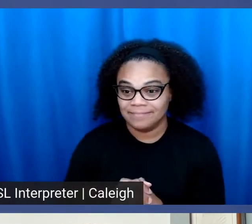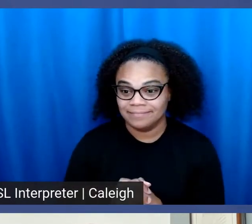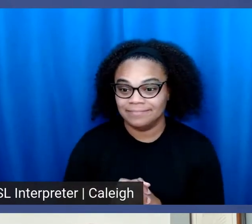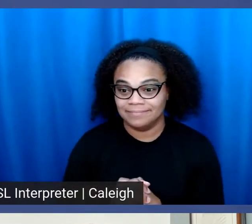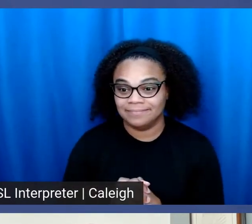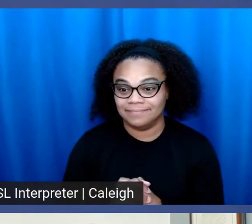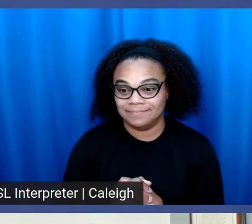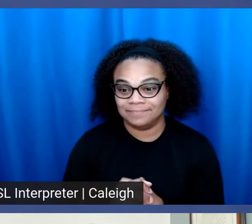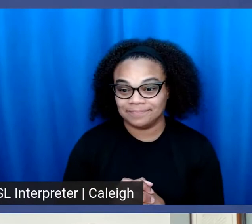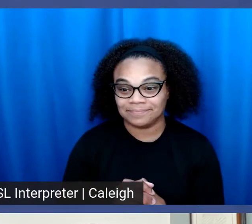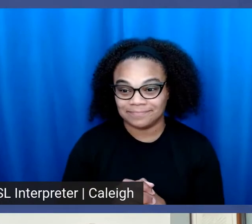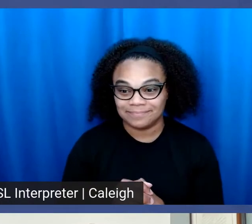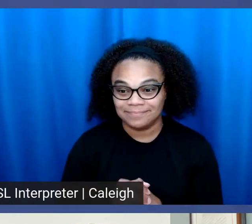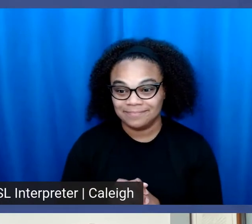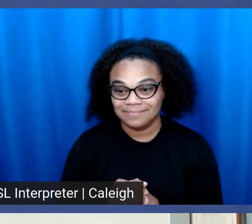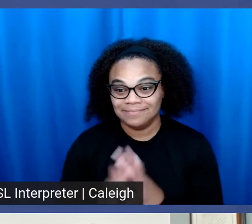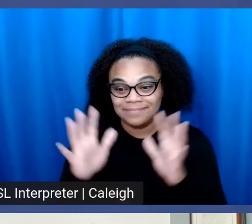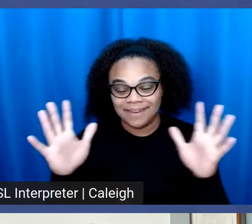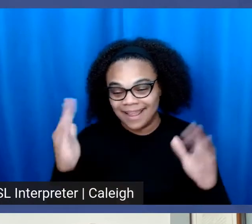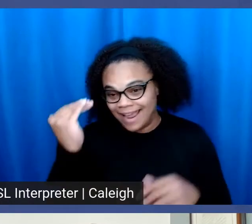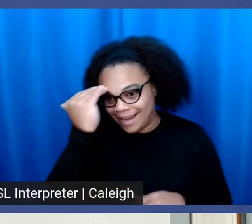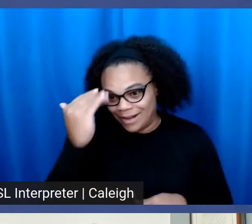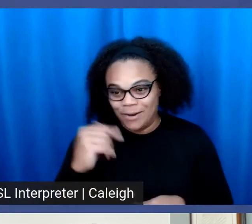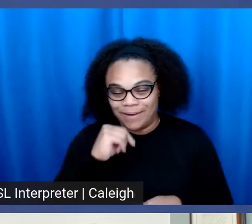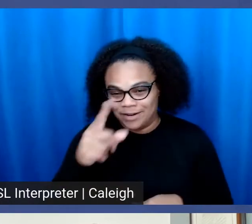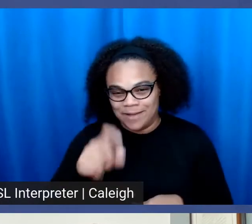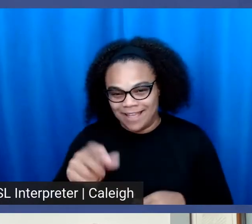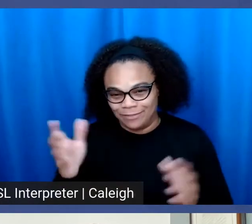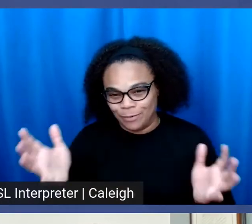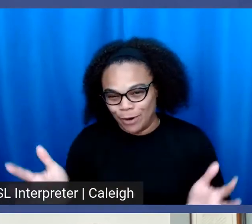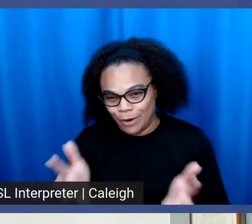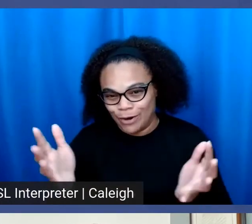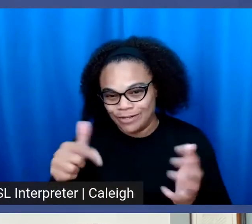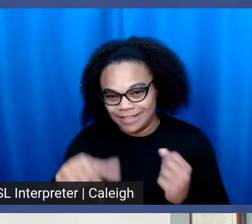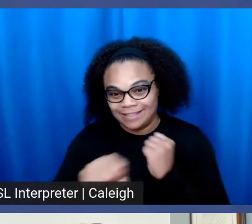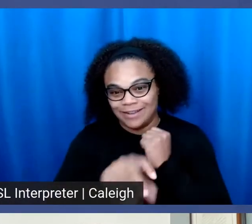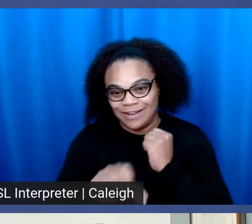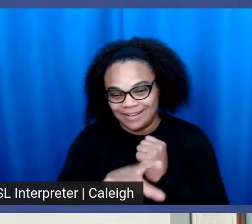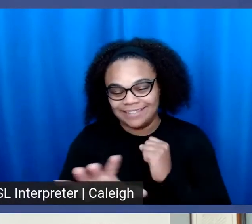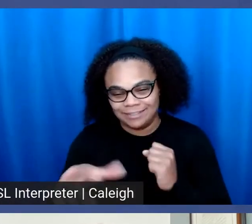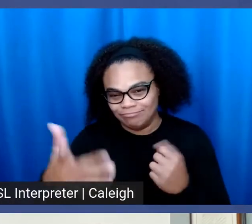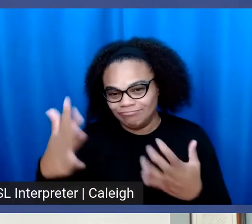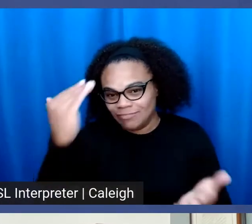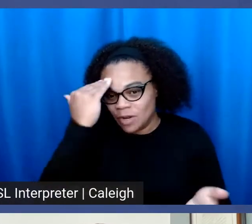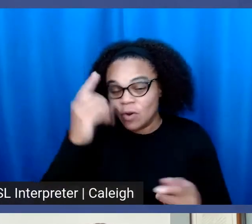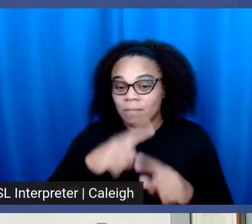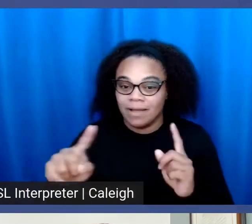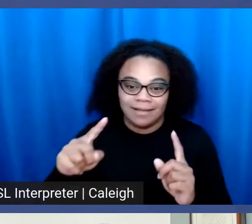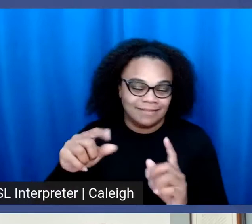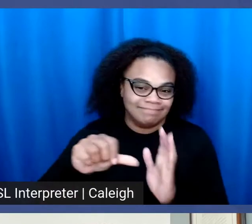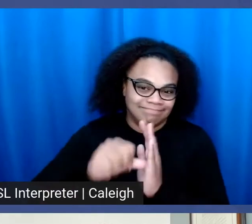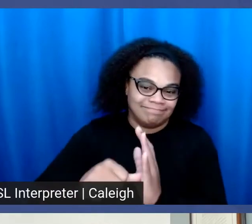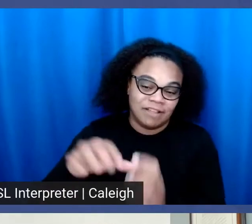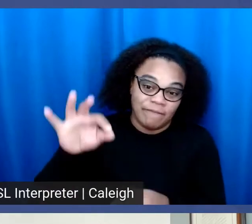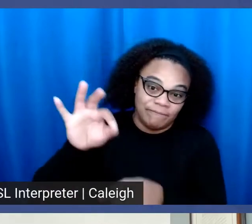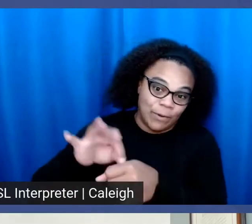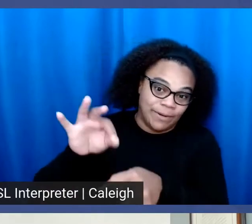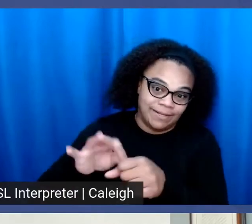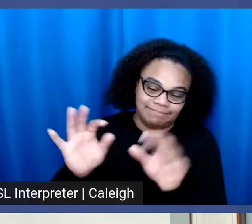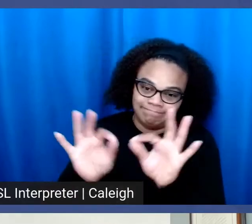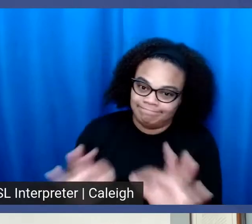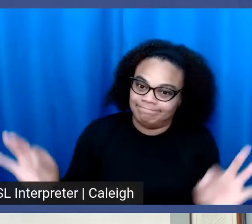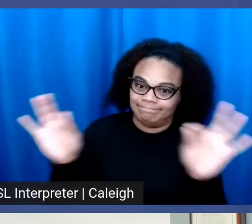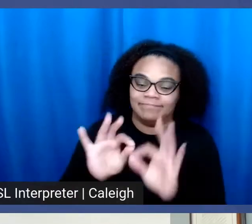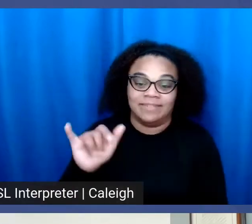I know I don't have to urge this audience, but voting is key. Right. If you have family